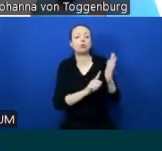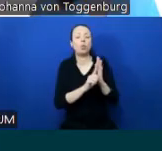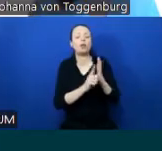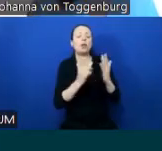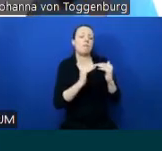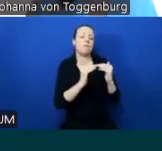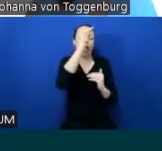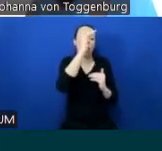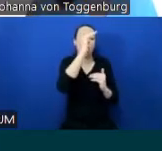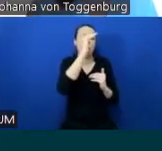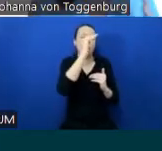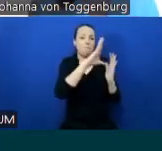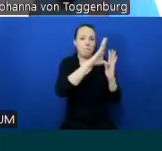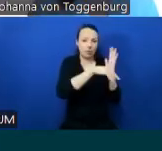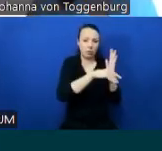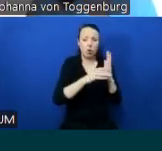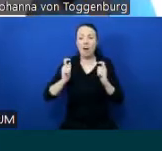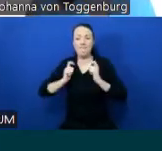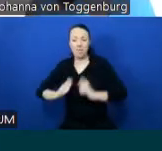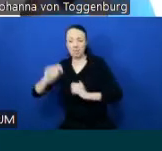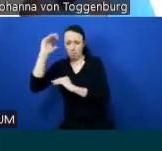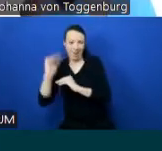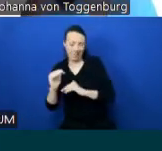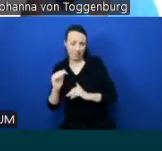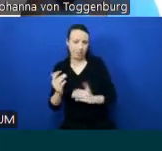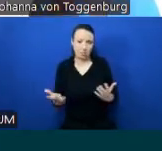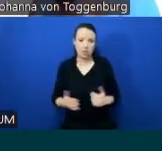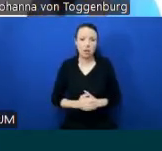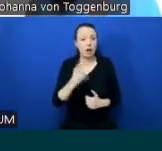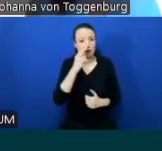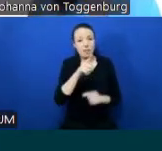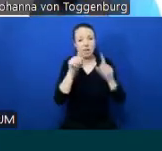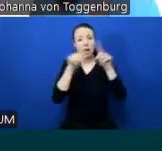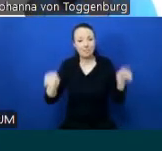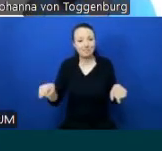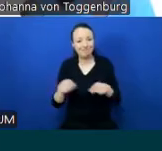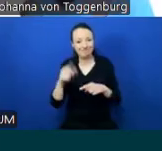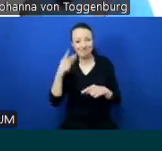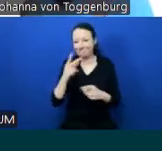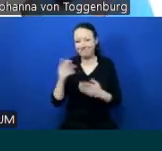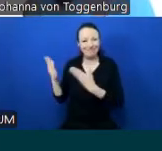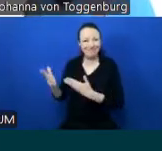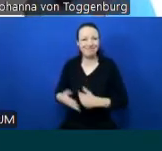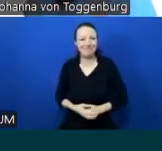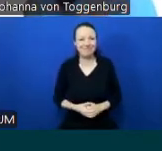countryside. And you can see this here. This is very nicely graphically